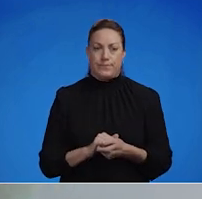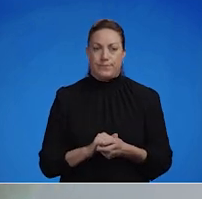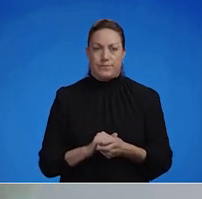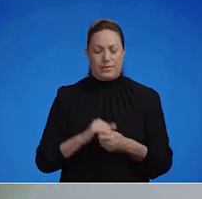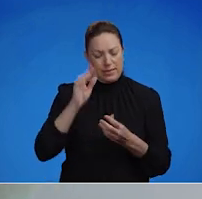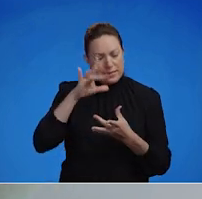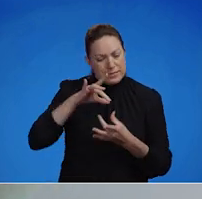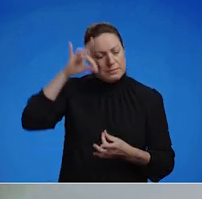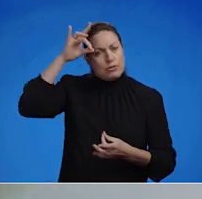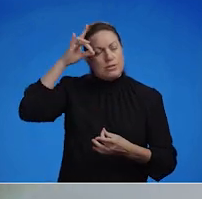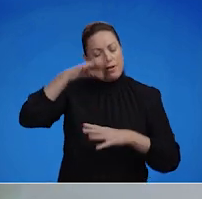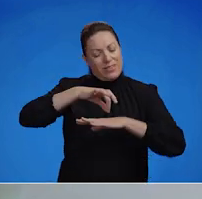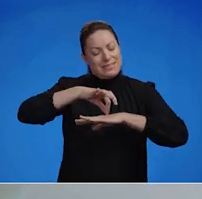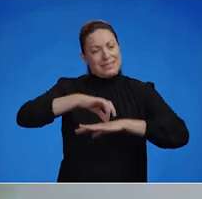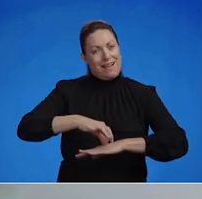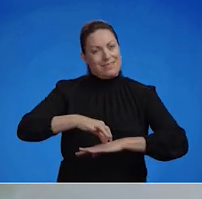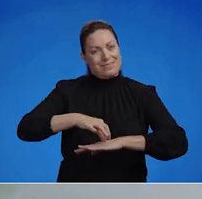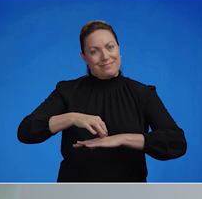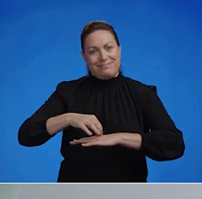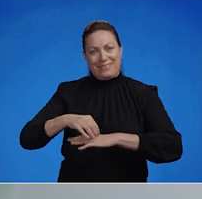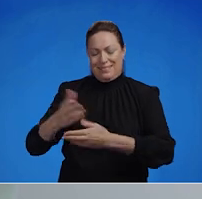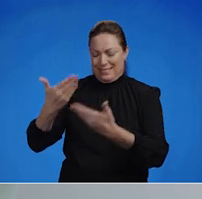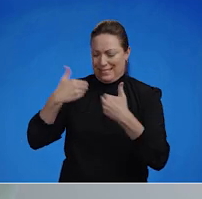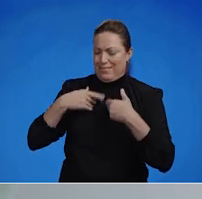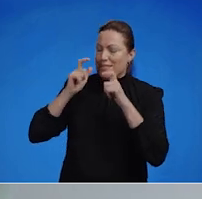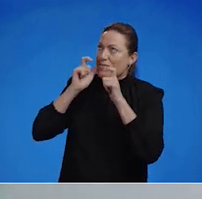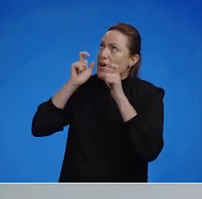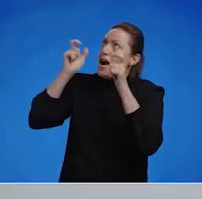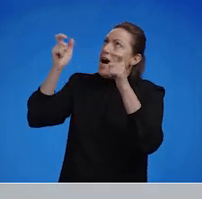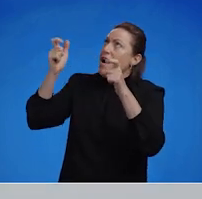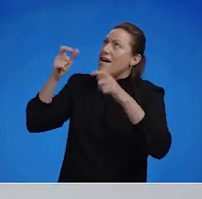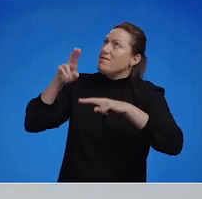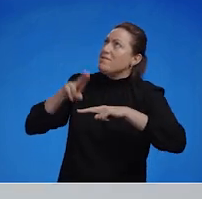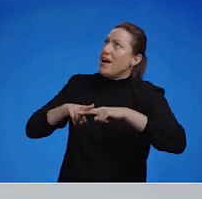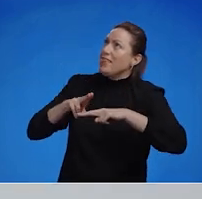and it makes us cry out, Abba, Father.